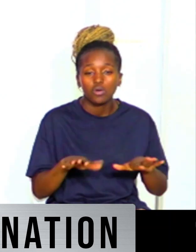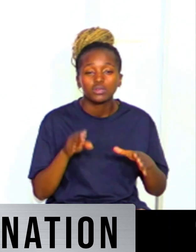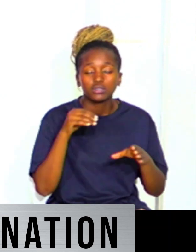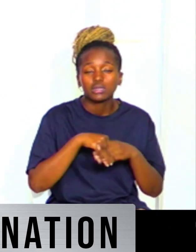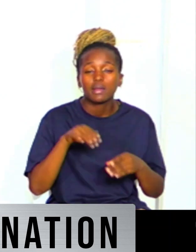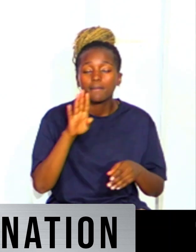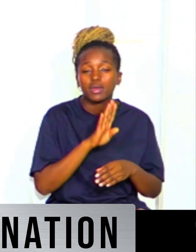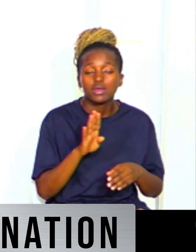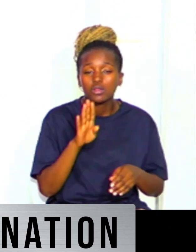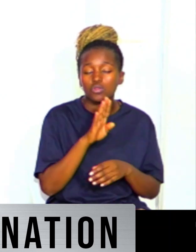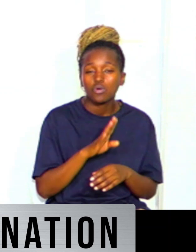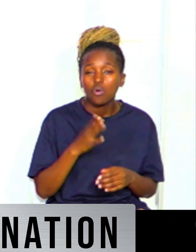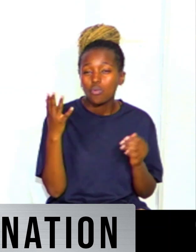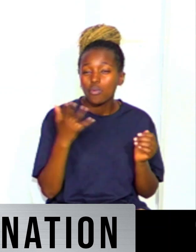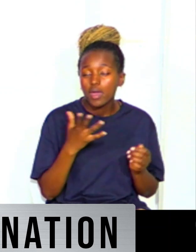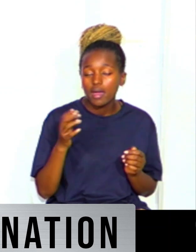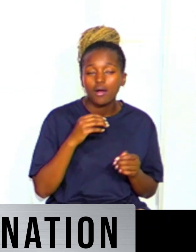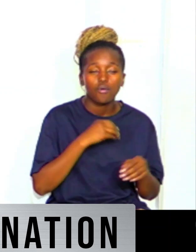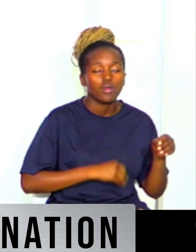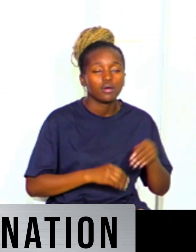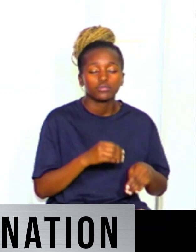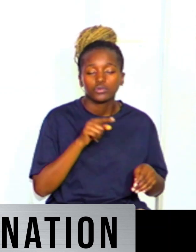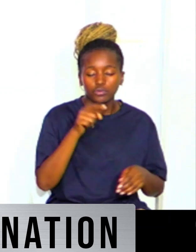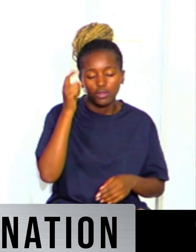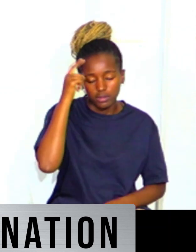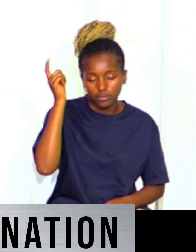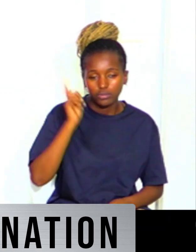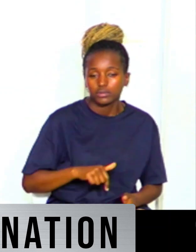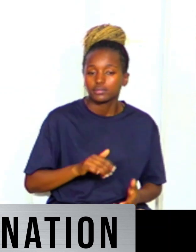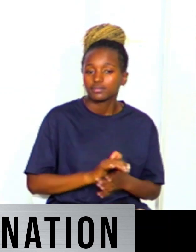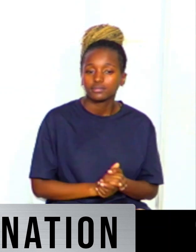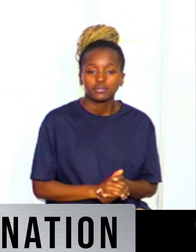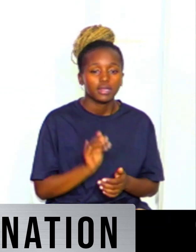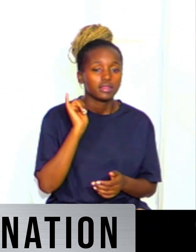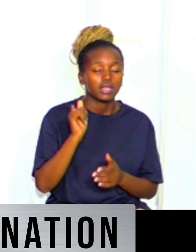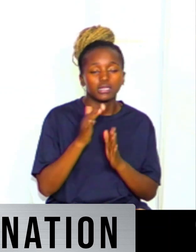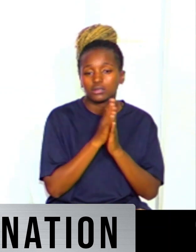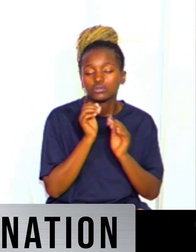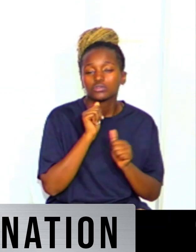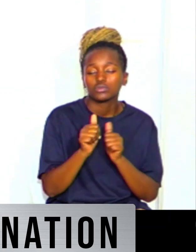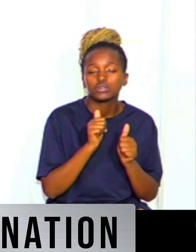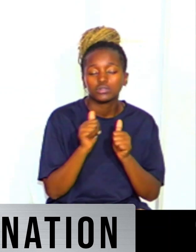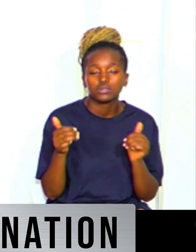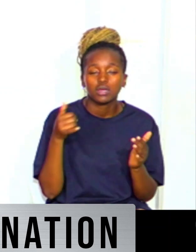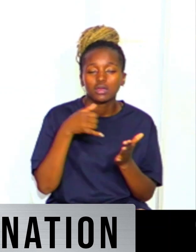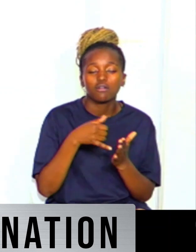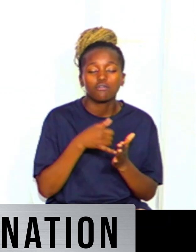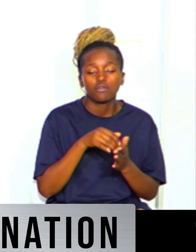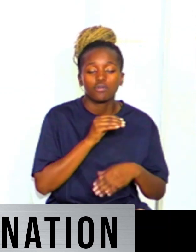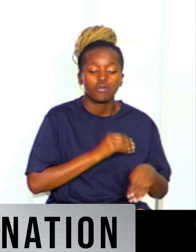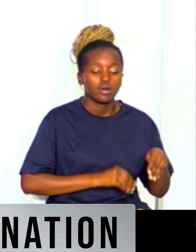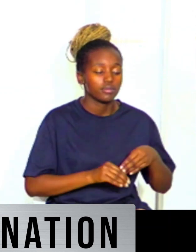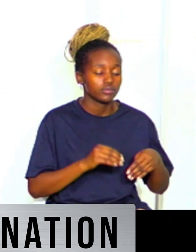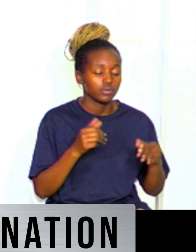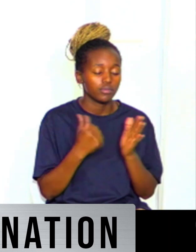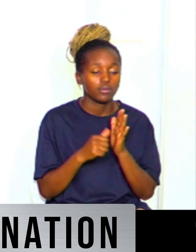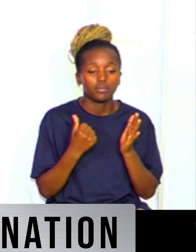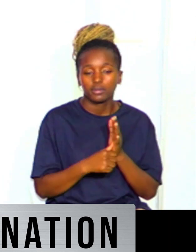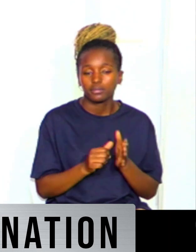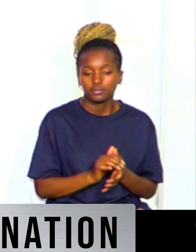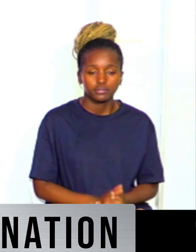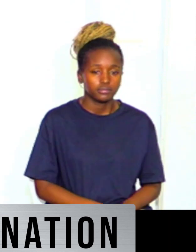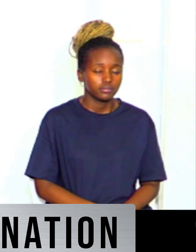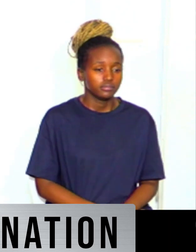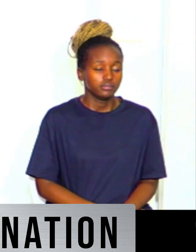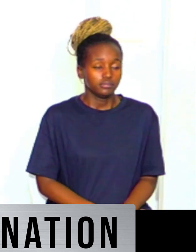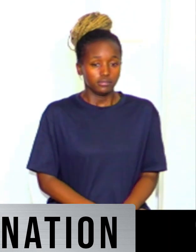it's million, 3 million. What's the issue? The issue, it was about storing corruption. Okay. Yeah, they were saying